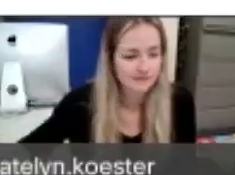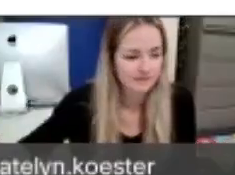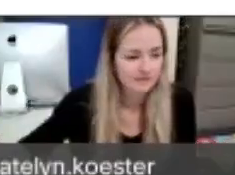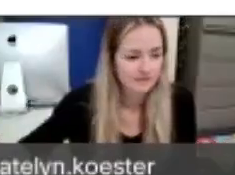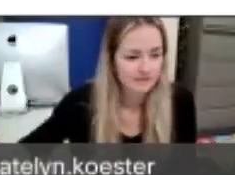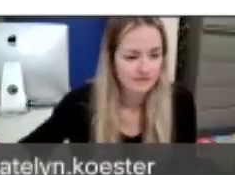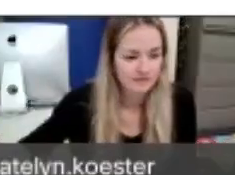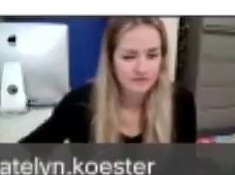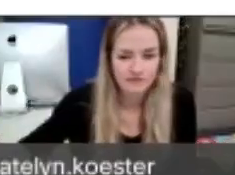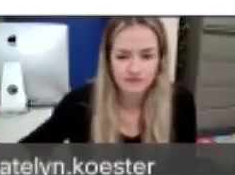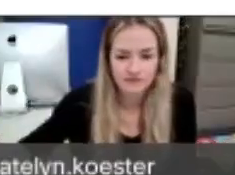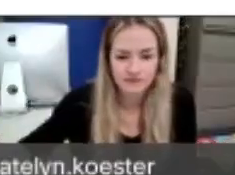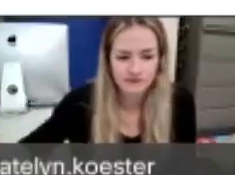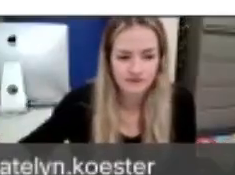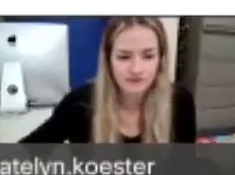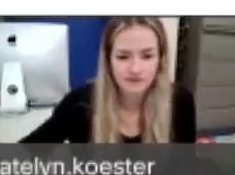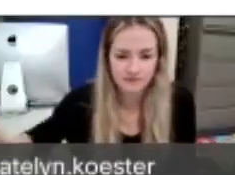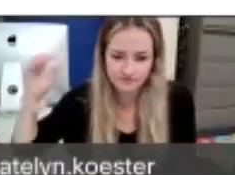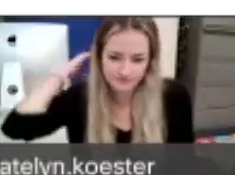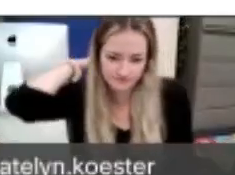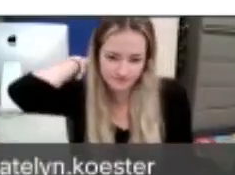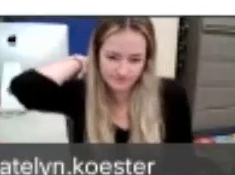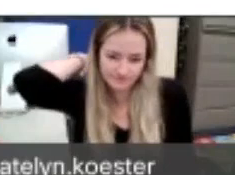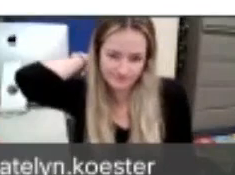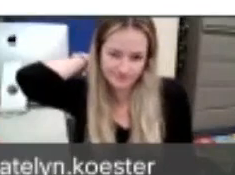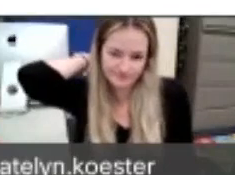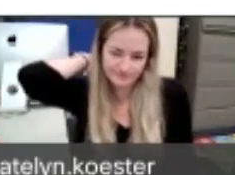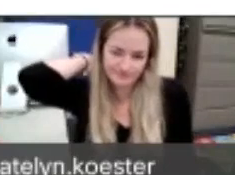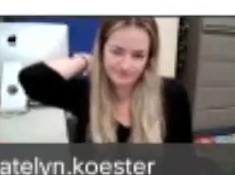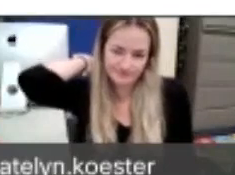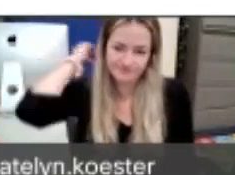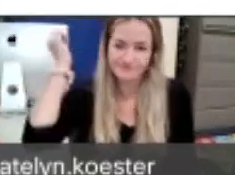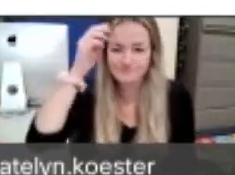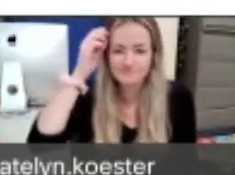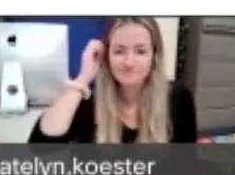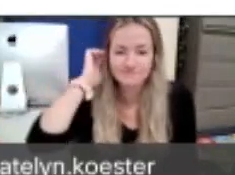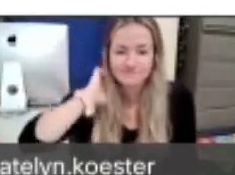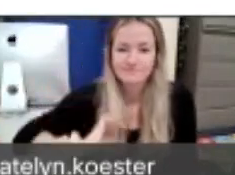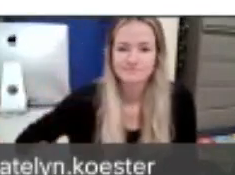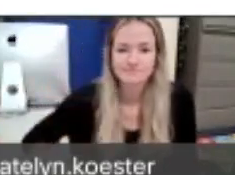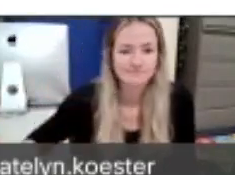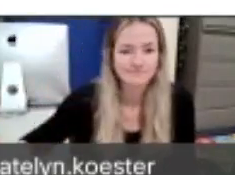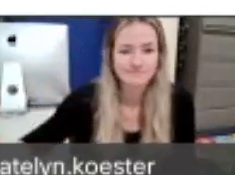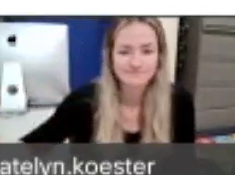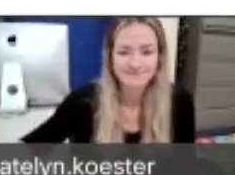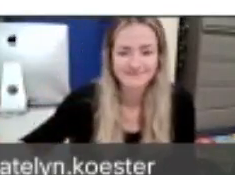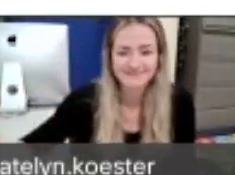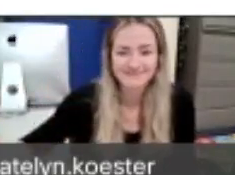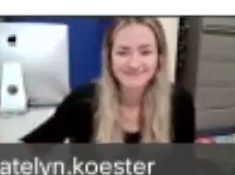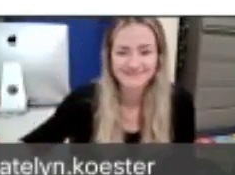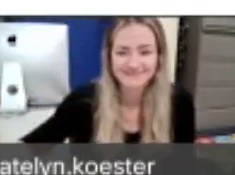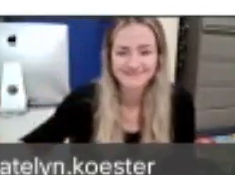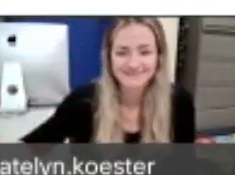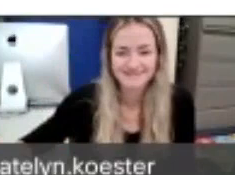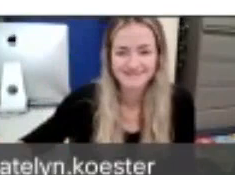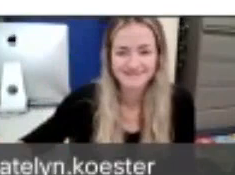Good morning, everybody. Thank you so much for joining us. I'm Katie Earle. I work for the Erie County Department of Senior Services, and we're joined here with